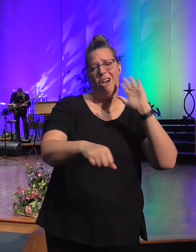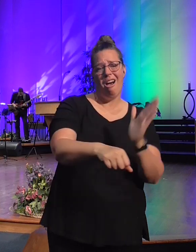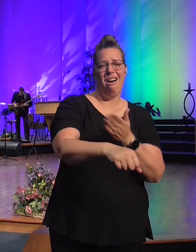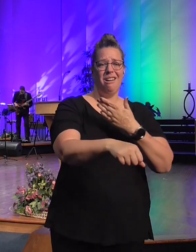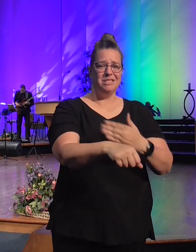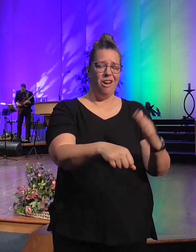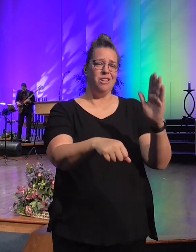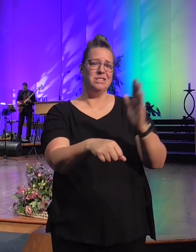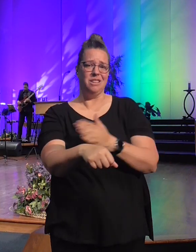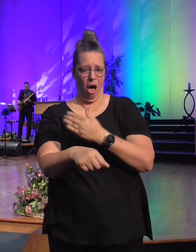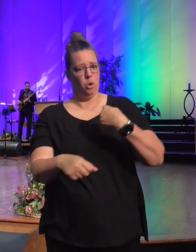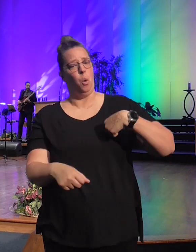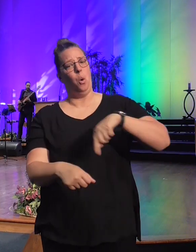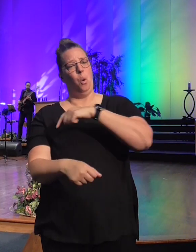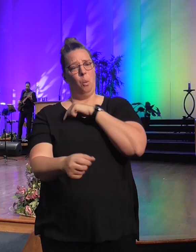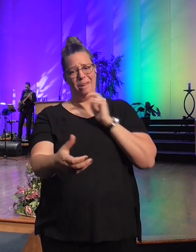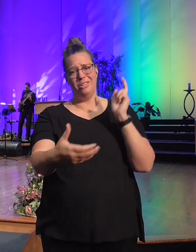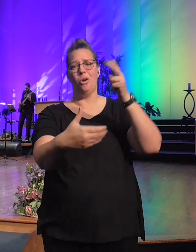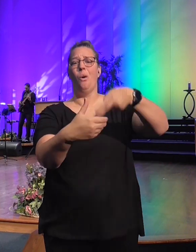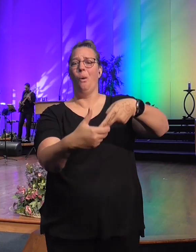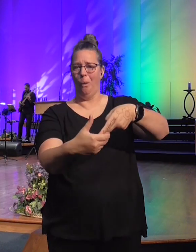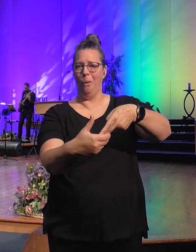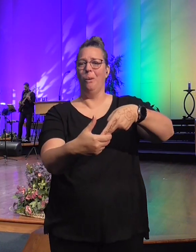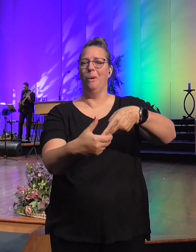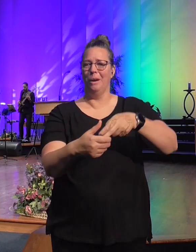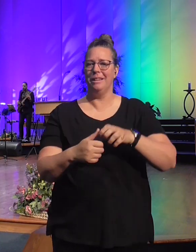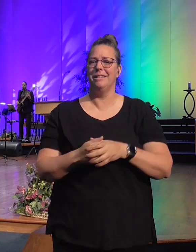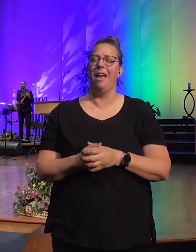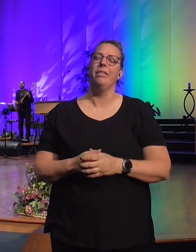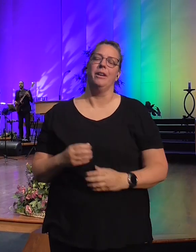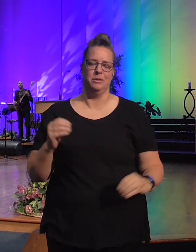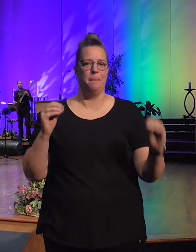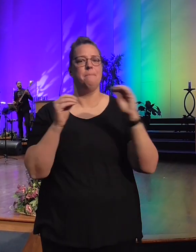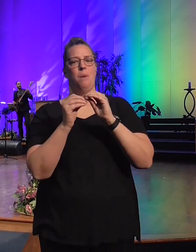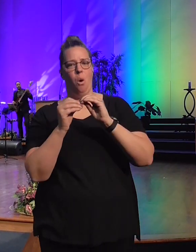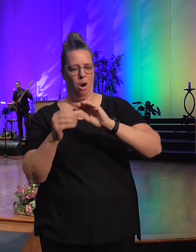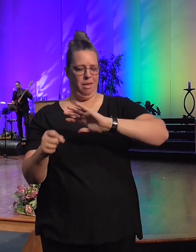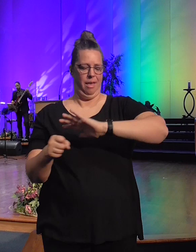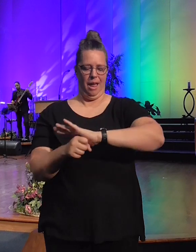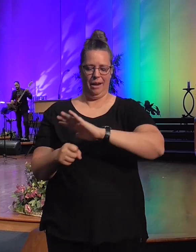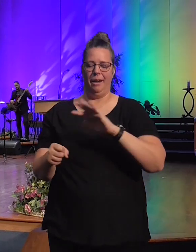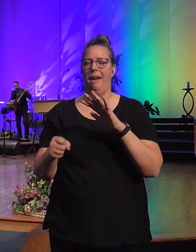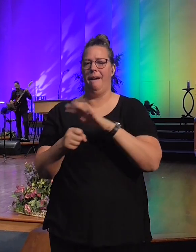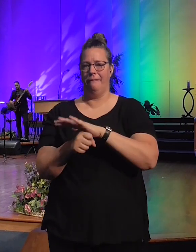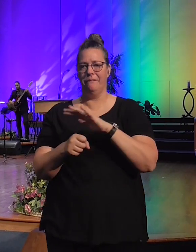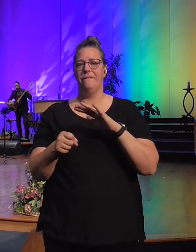up to us to sing along. There's more than